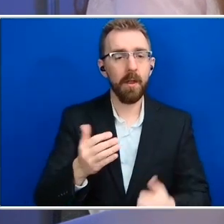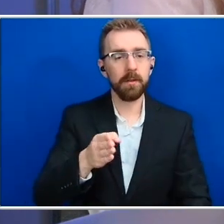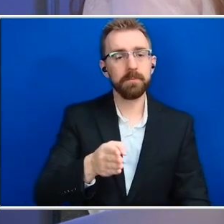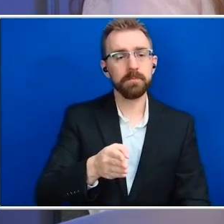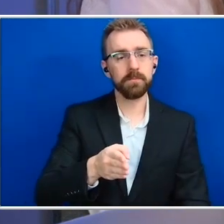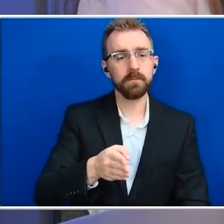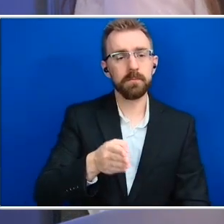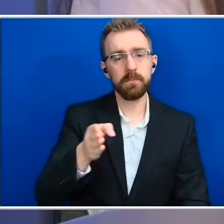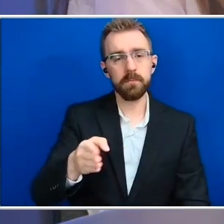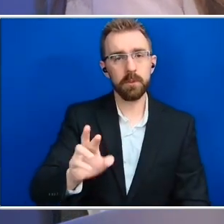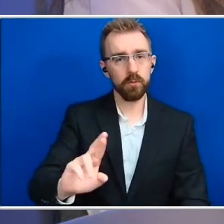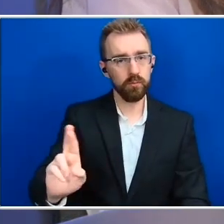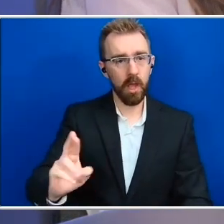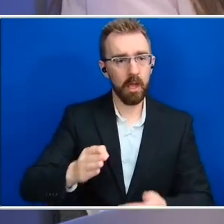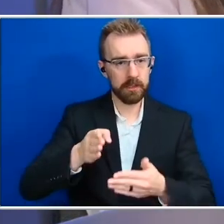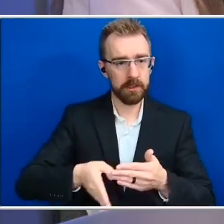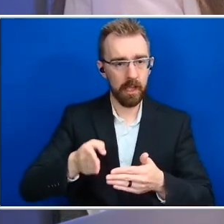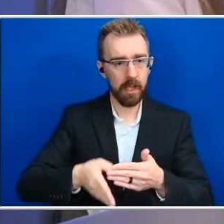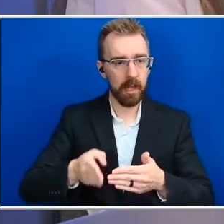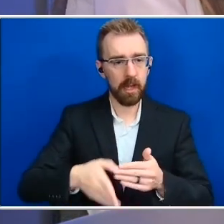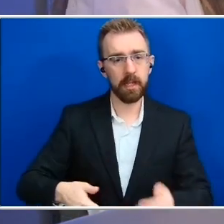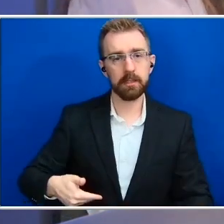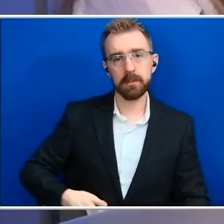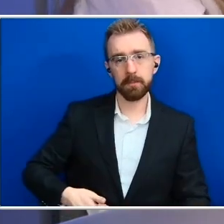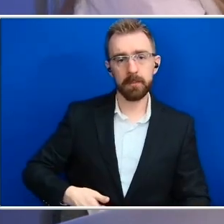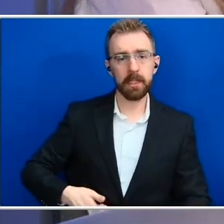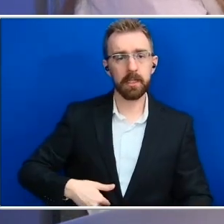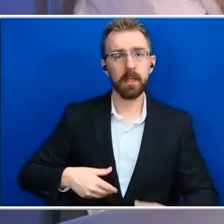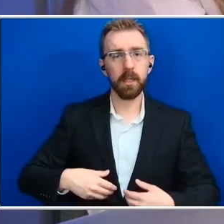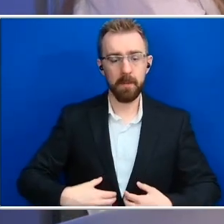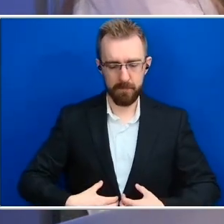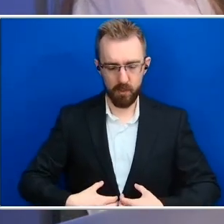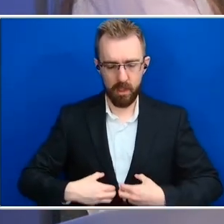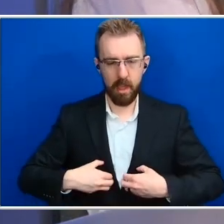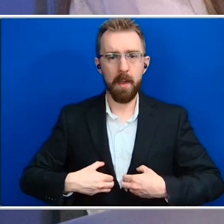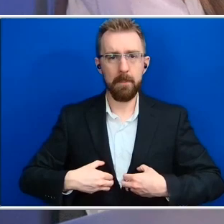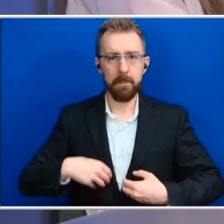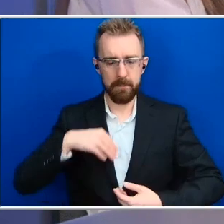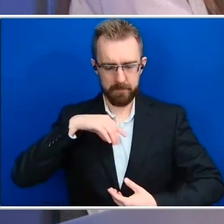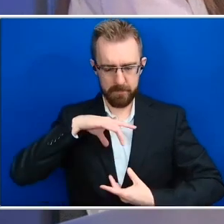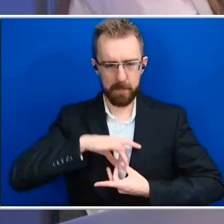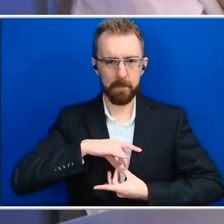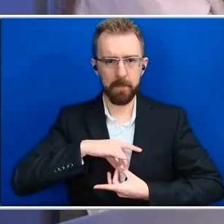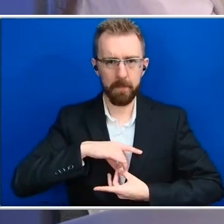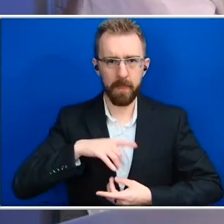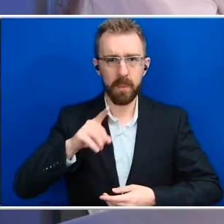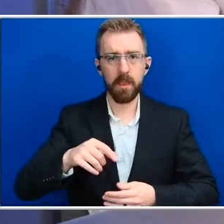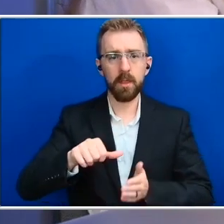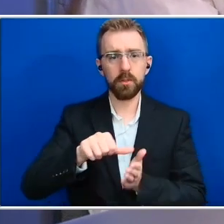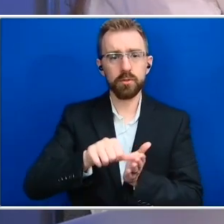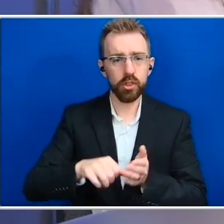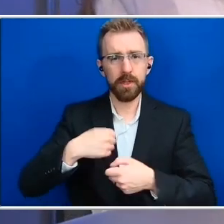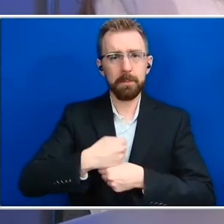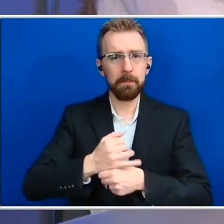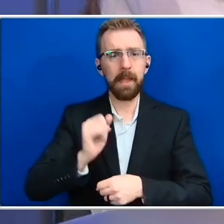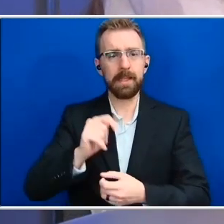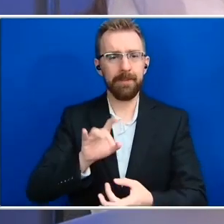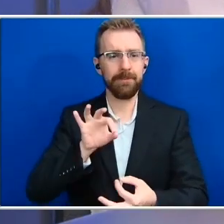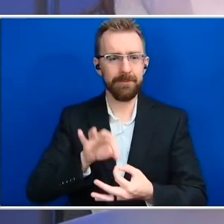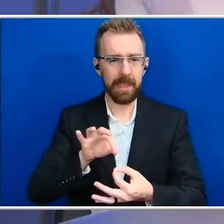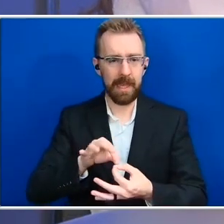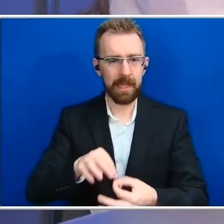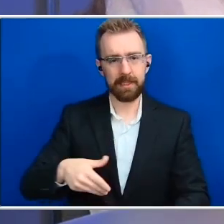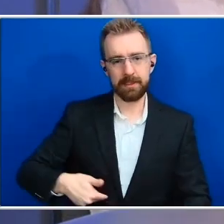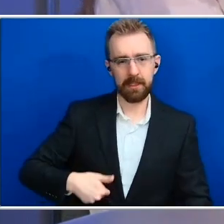right-hand side, the stomach is pulled up to the chest, and the surgeon, to make it to fit into the chest, this stomach that looks like a bag, look,